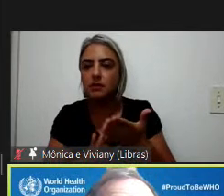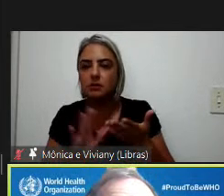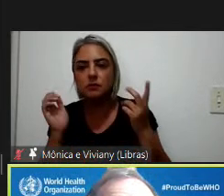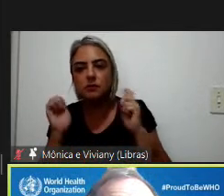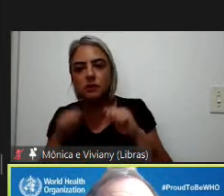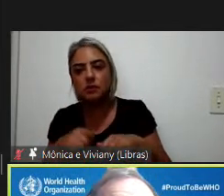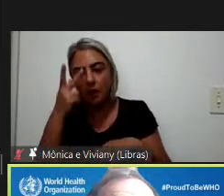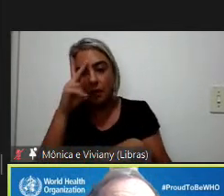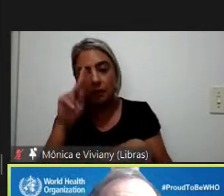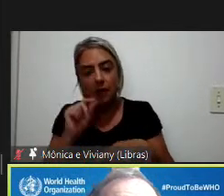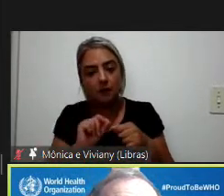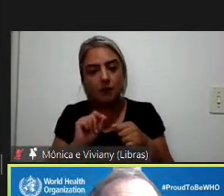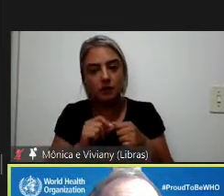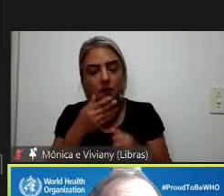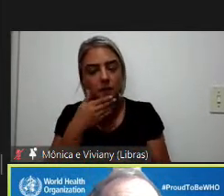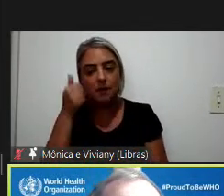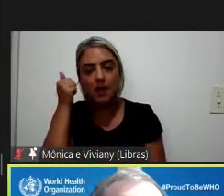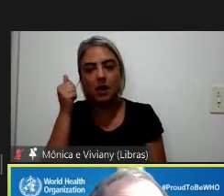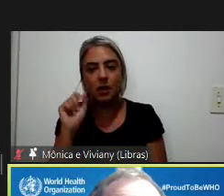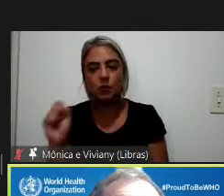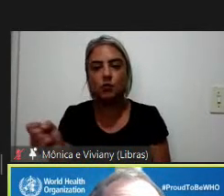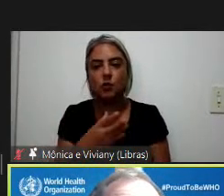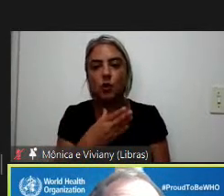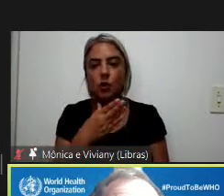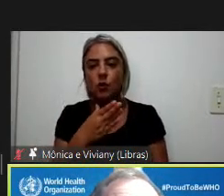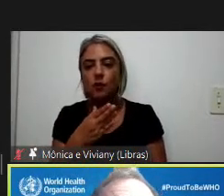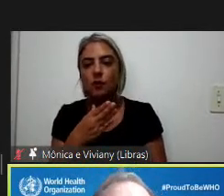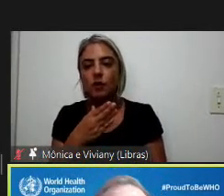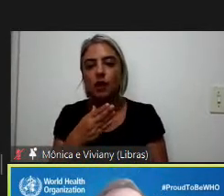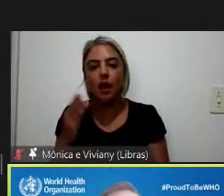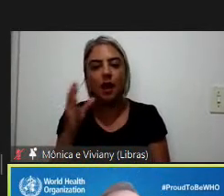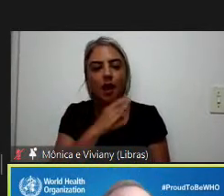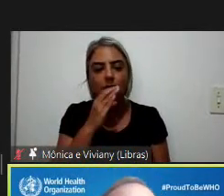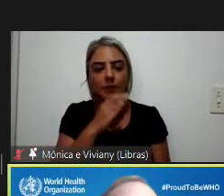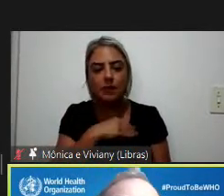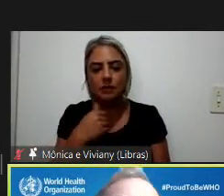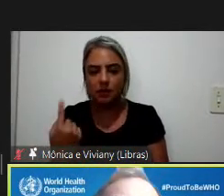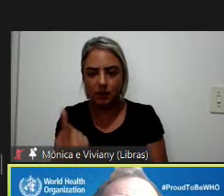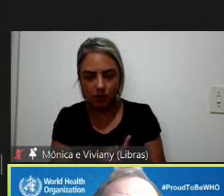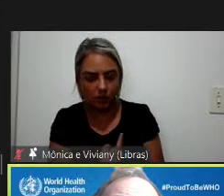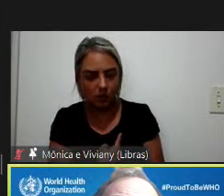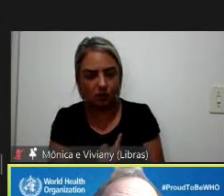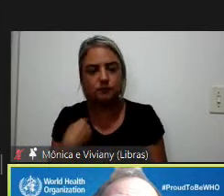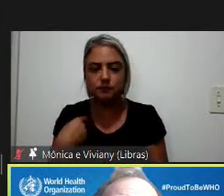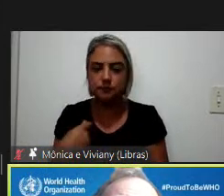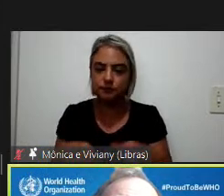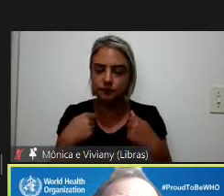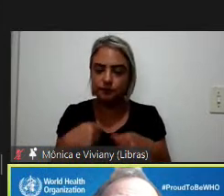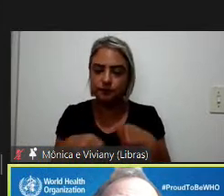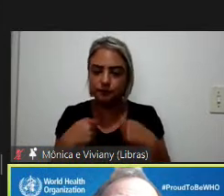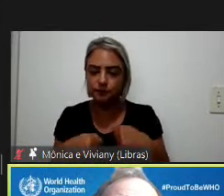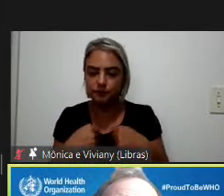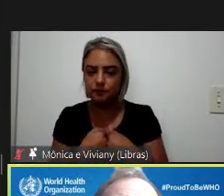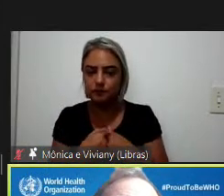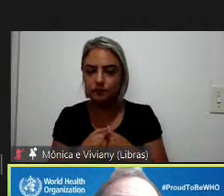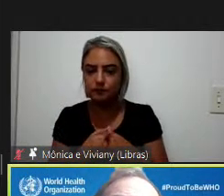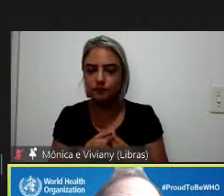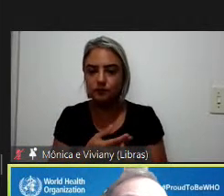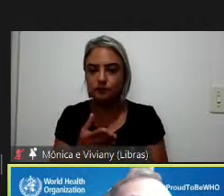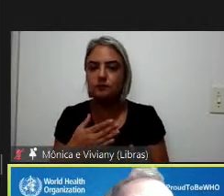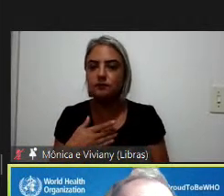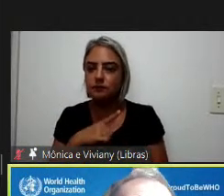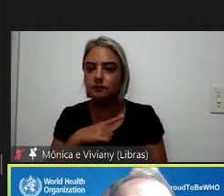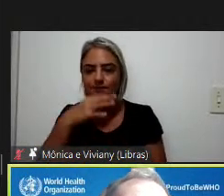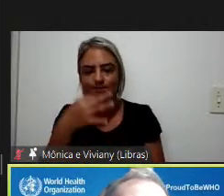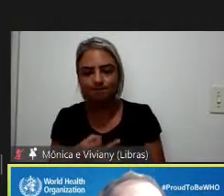optimization. And you know, we certainly need to make sure that there is